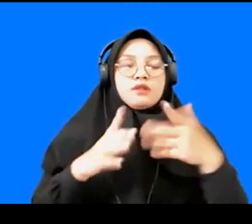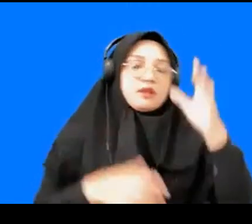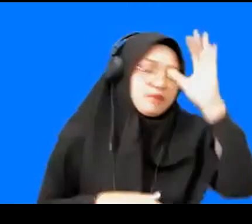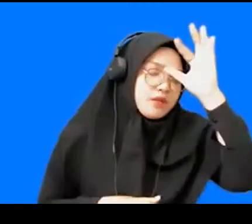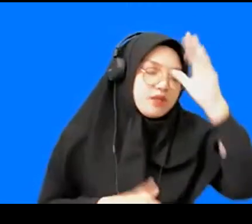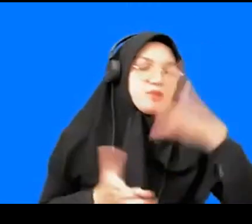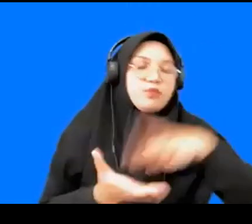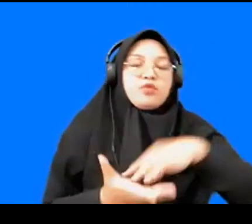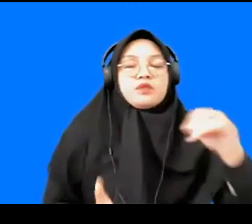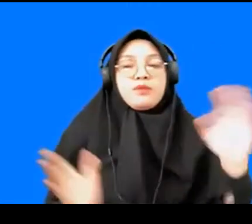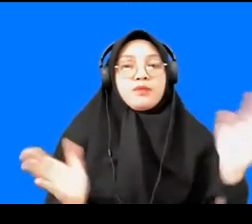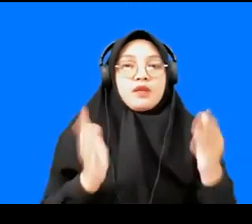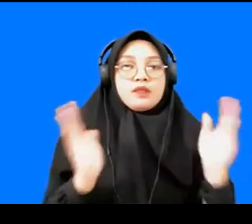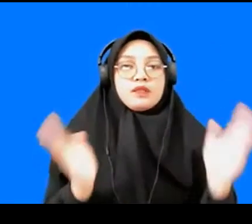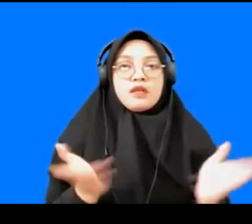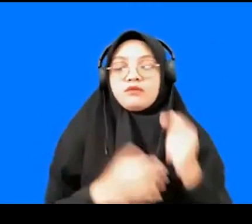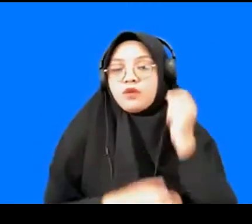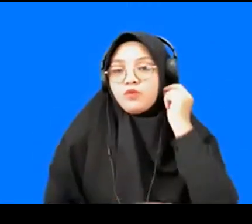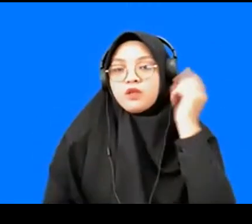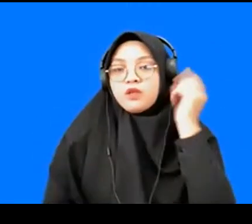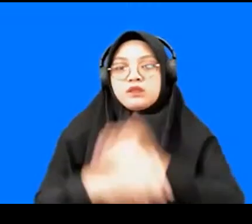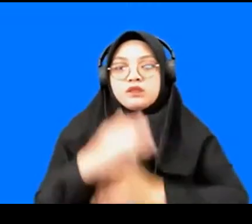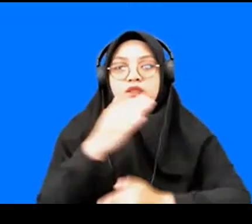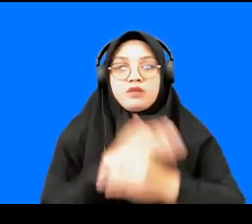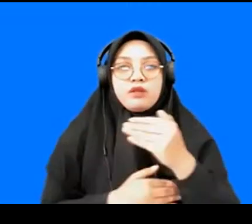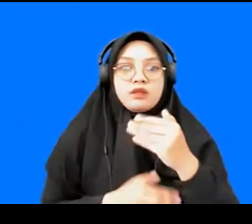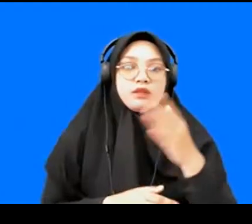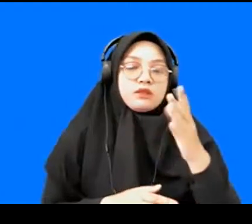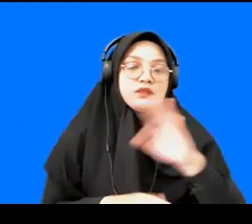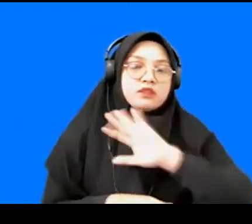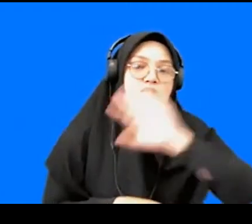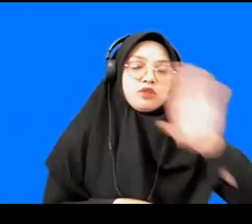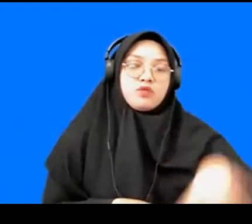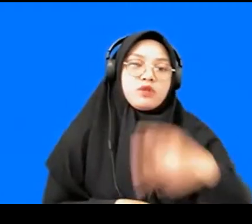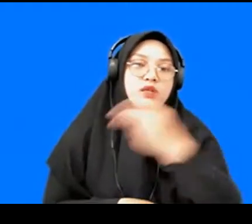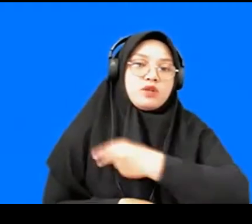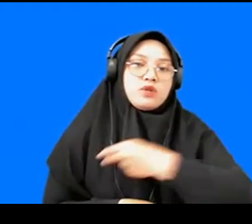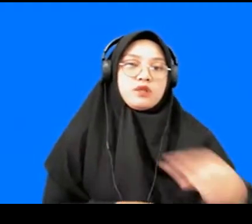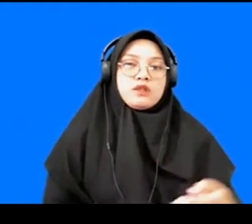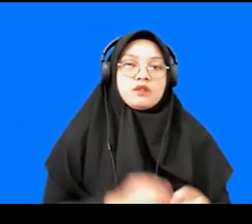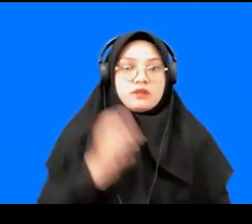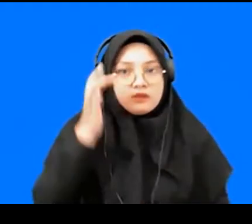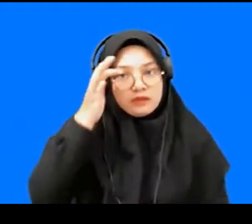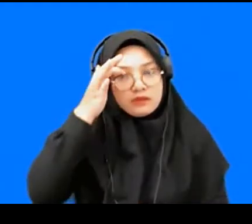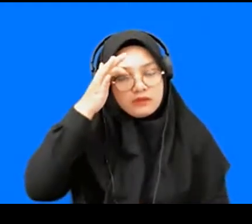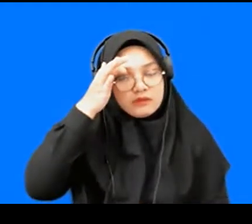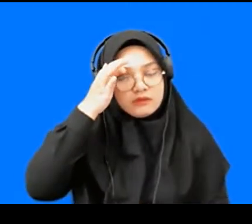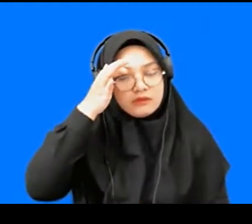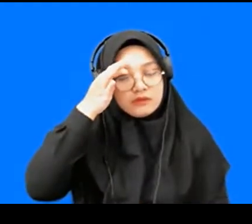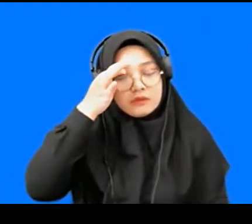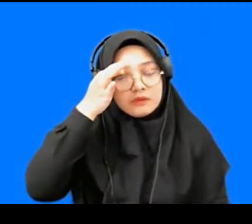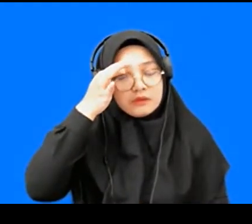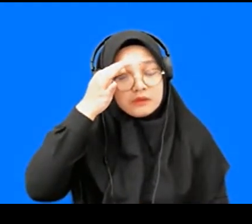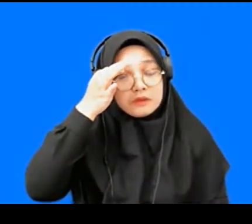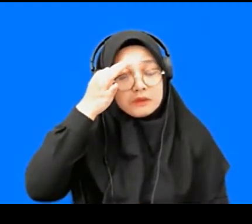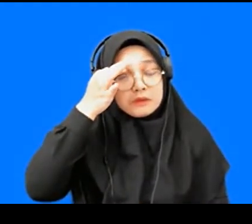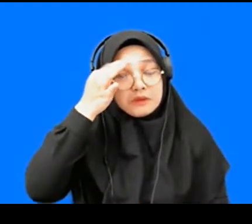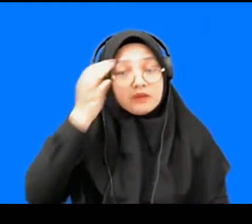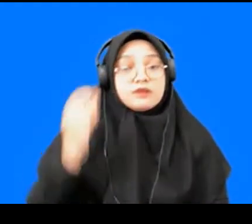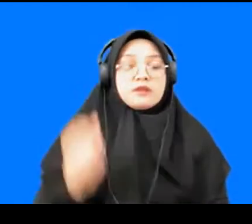also Eastern Indonesia. Thank you very much for the presentation today.